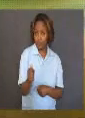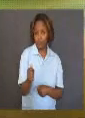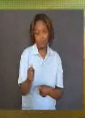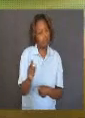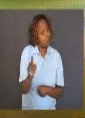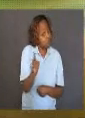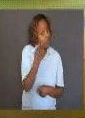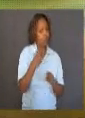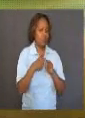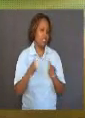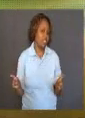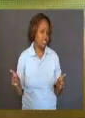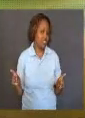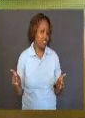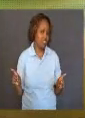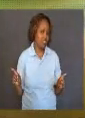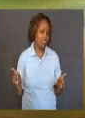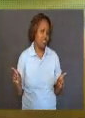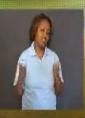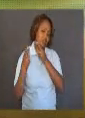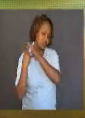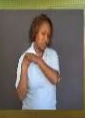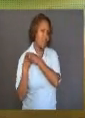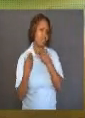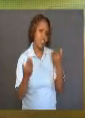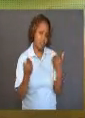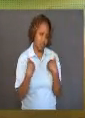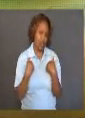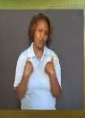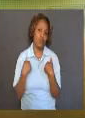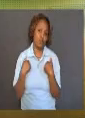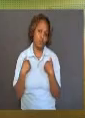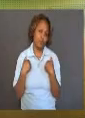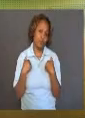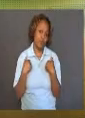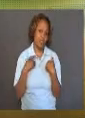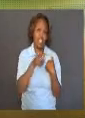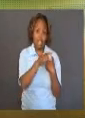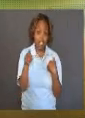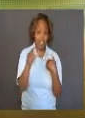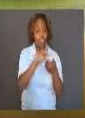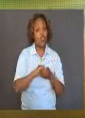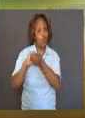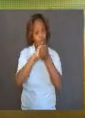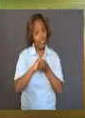However, you have a responsibility to your community.